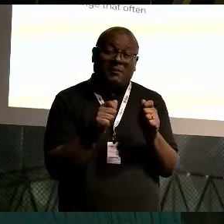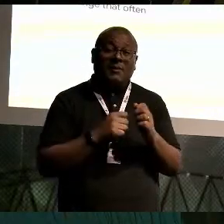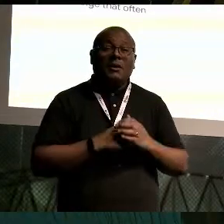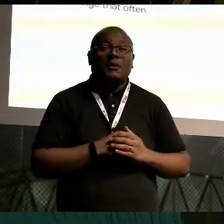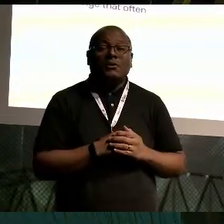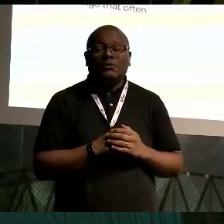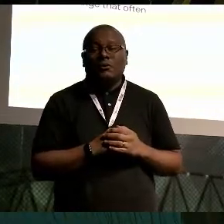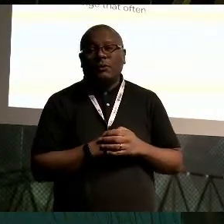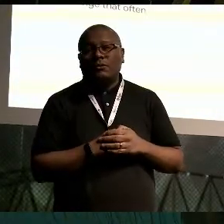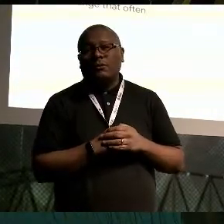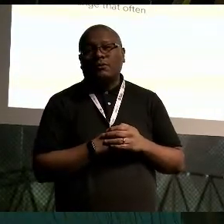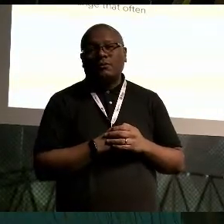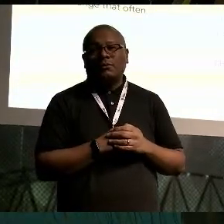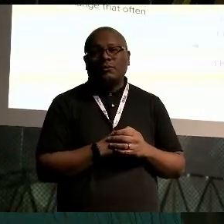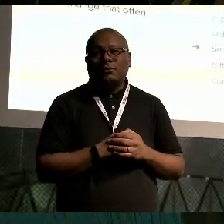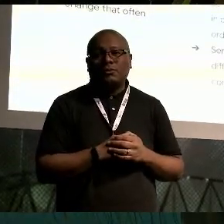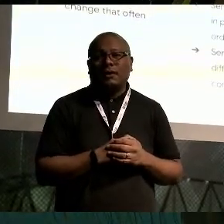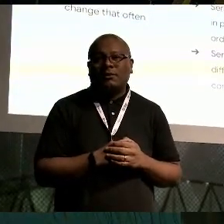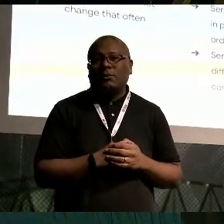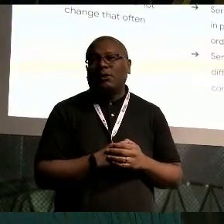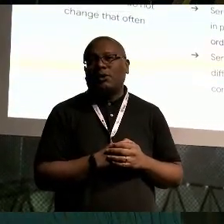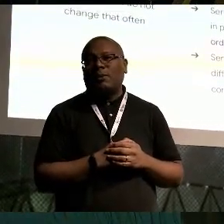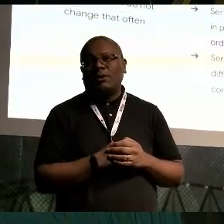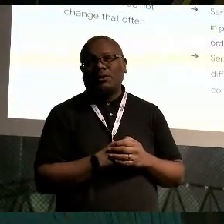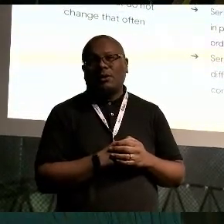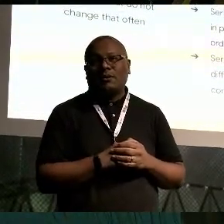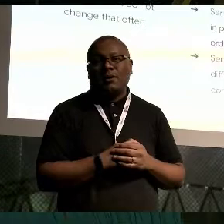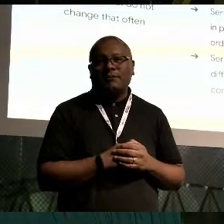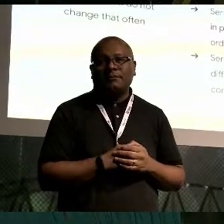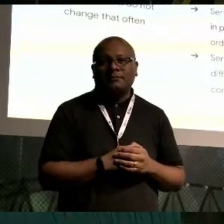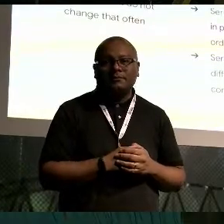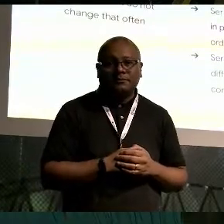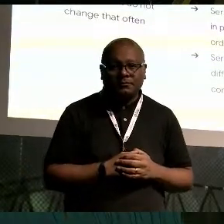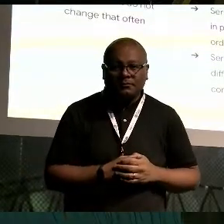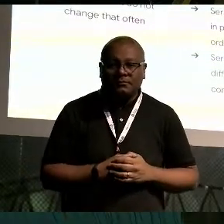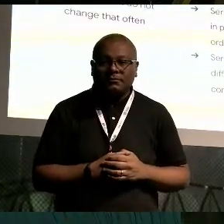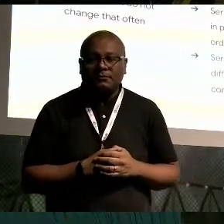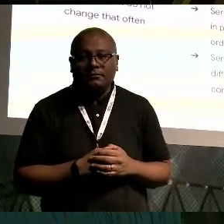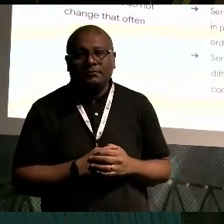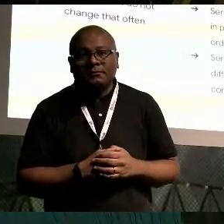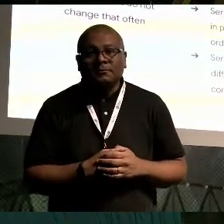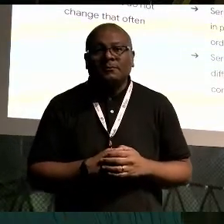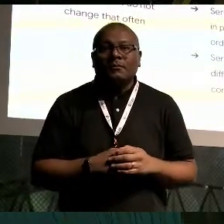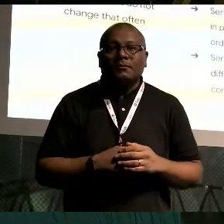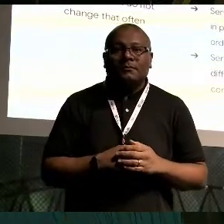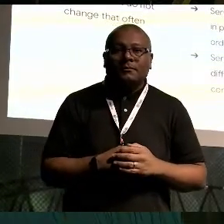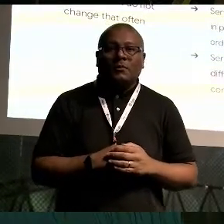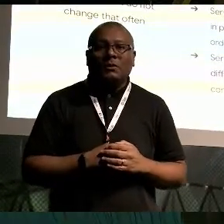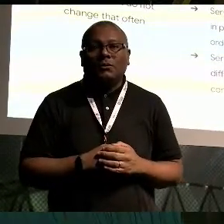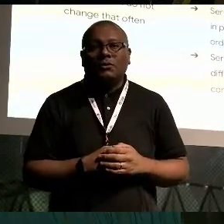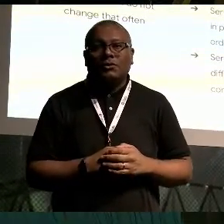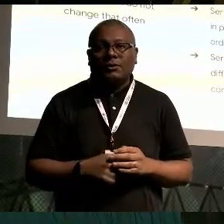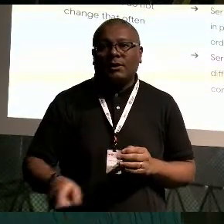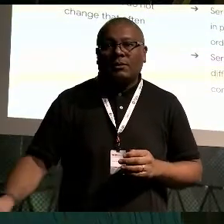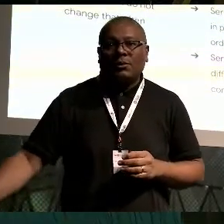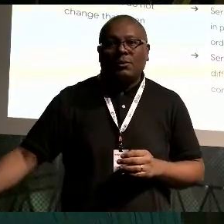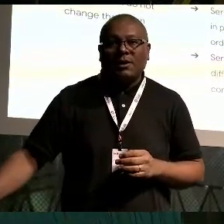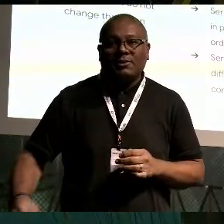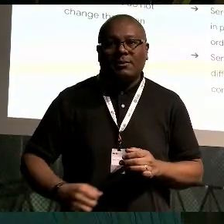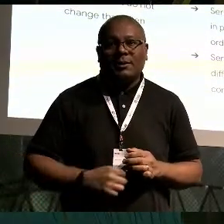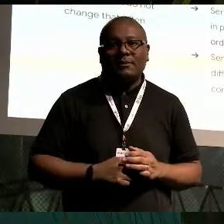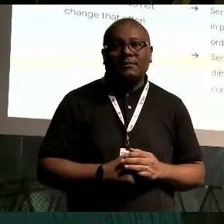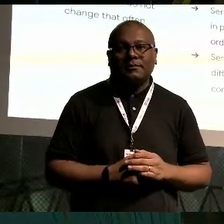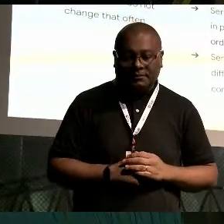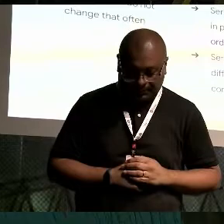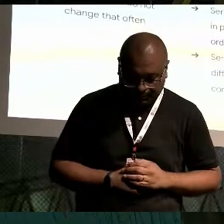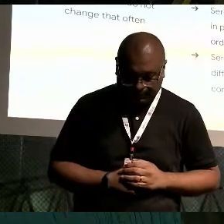much. On the other hand, if your services are not closely related, they just work independently, they are